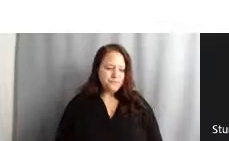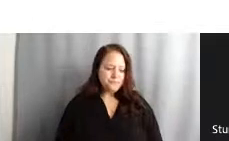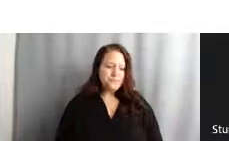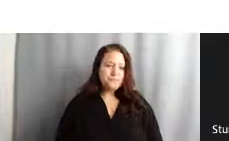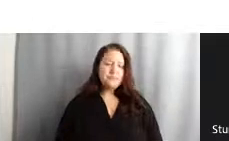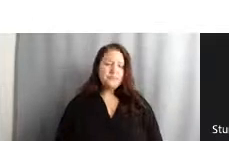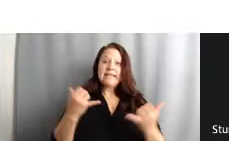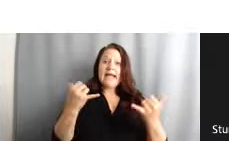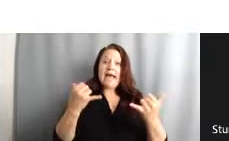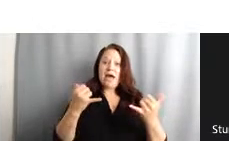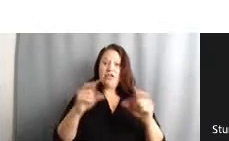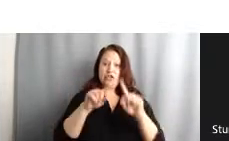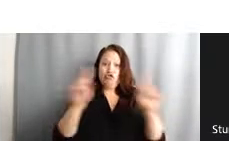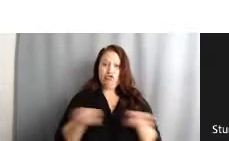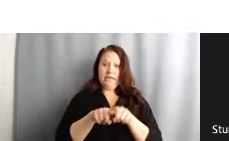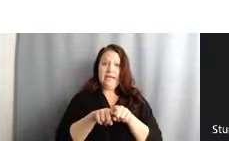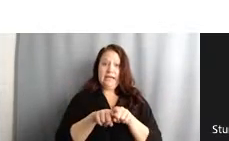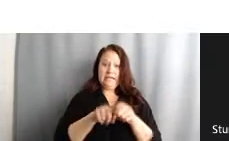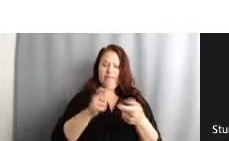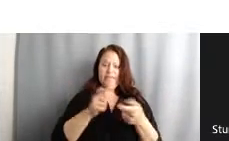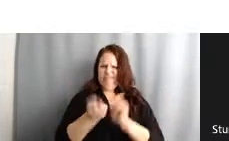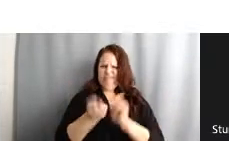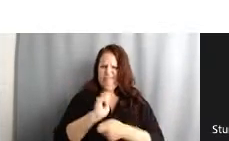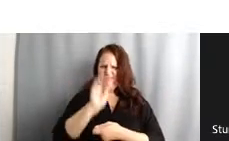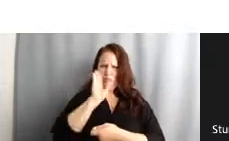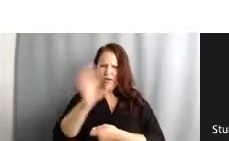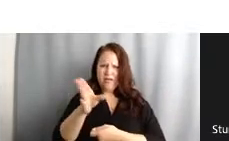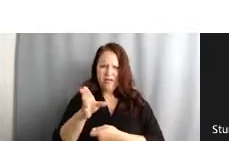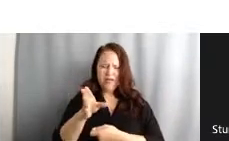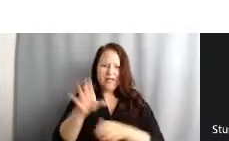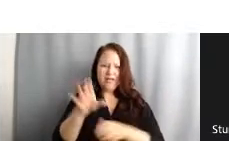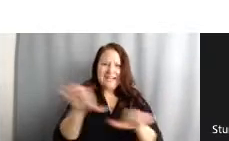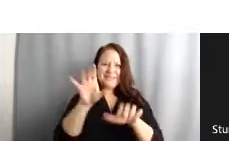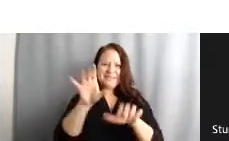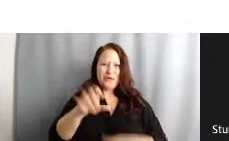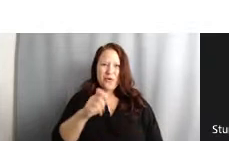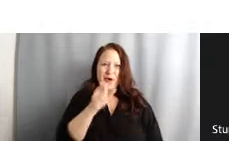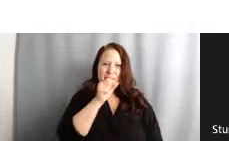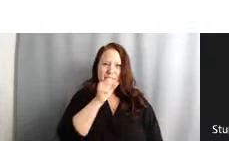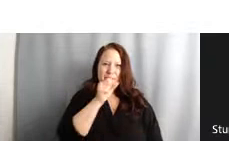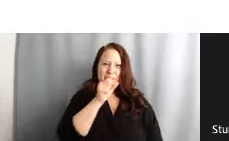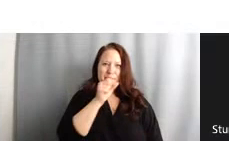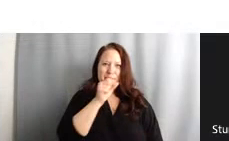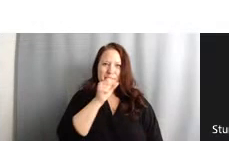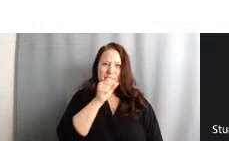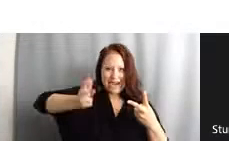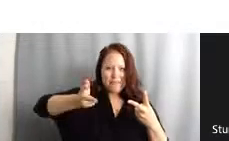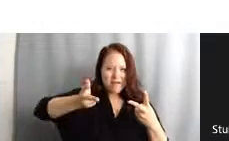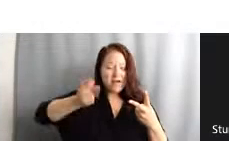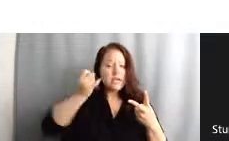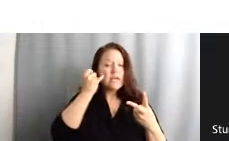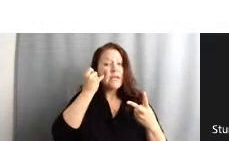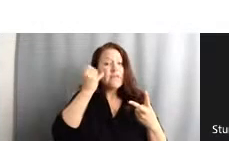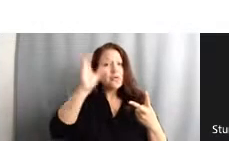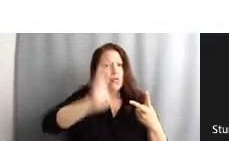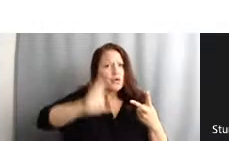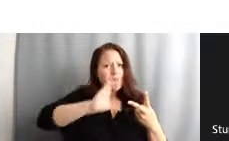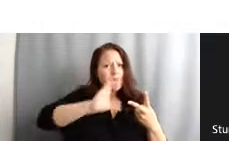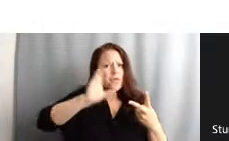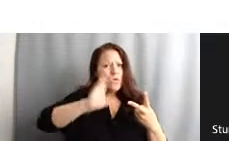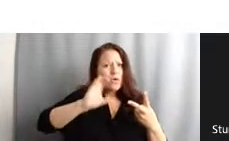switch the screen here as we activate your microphones and cameras. If you're looking for